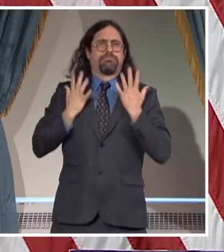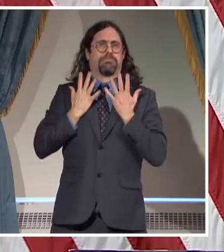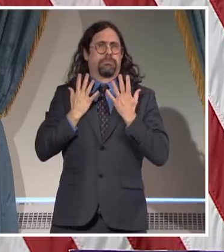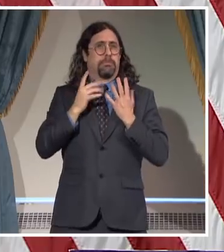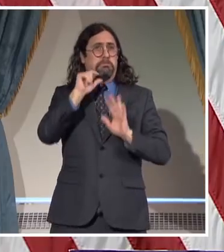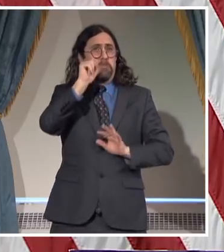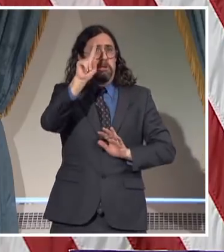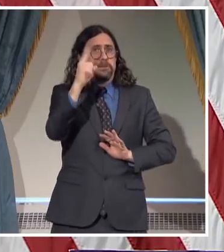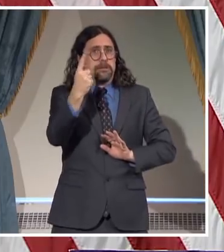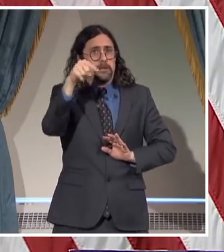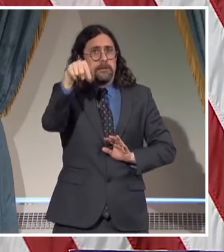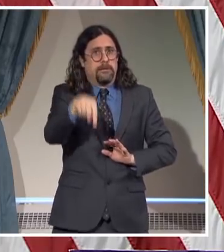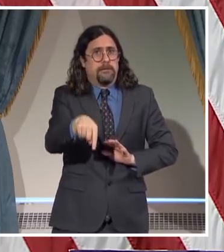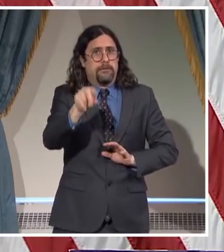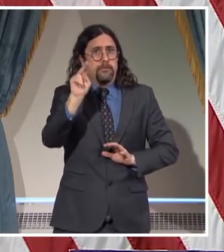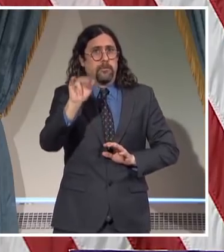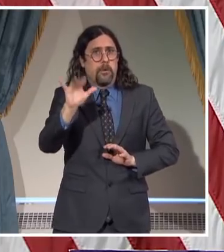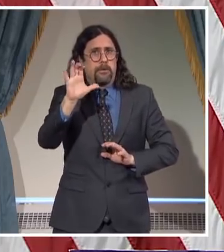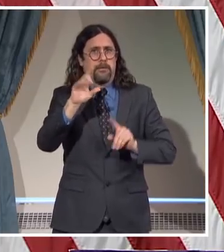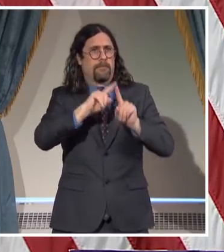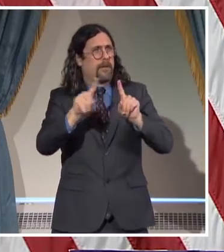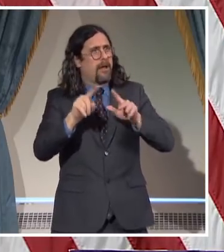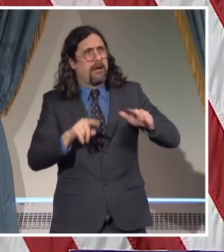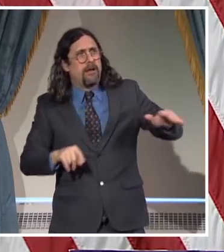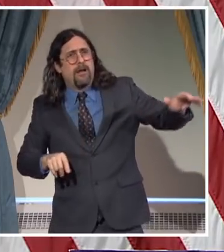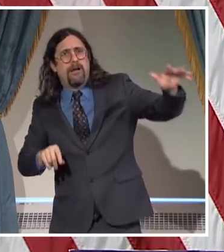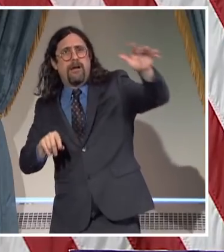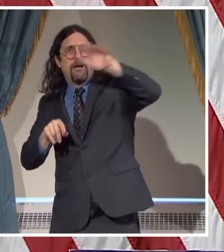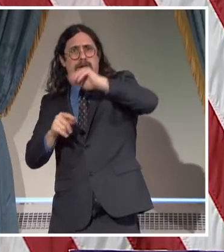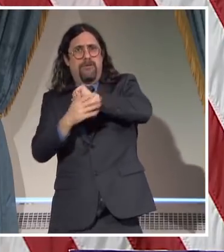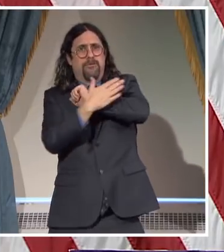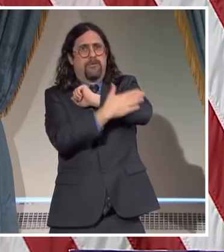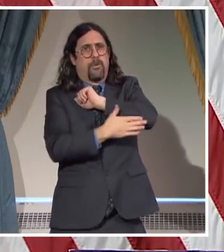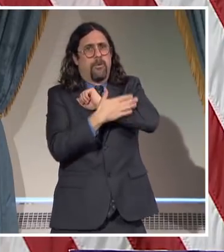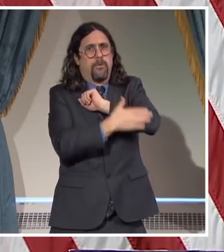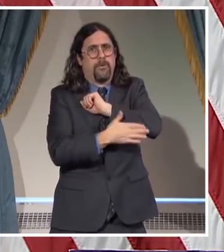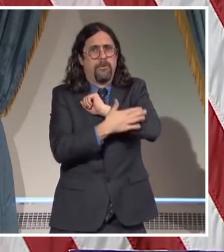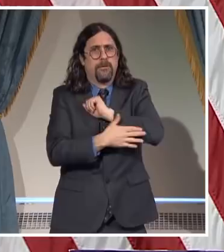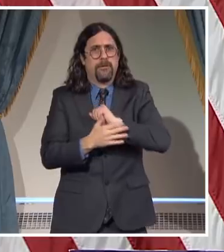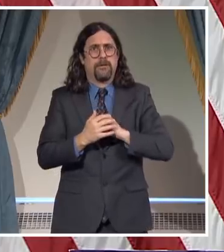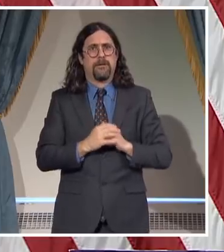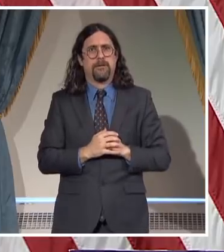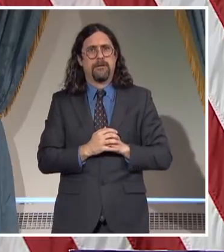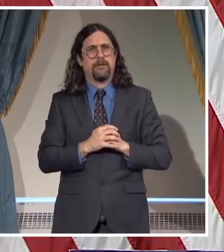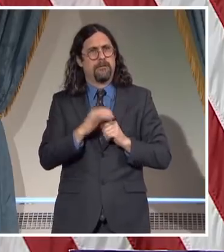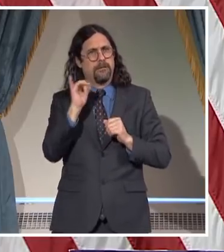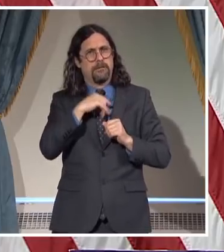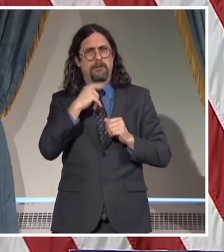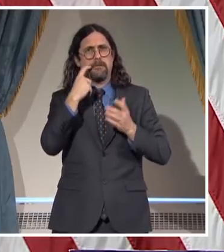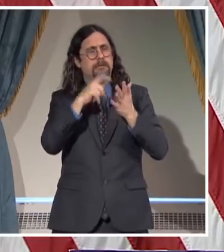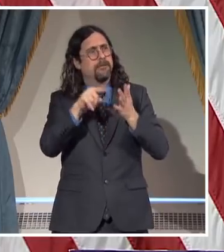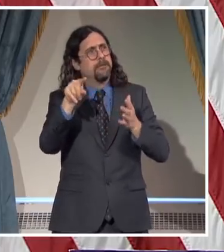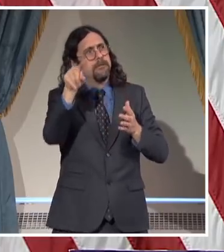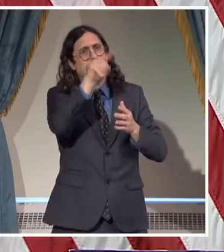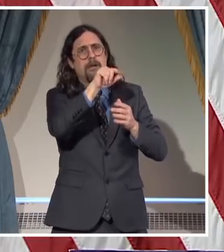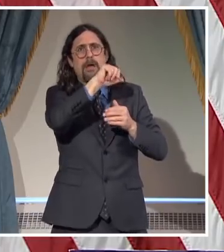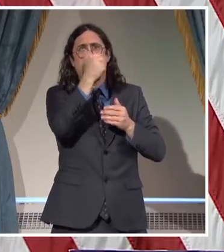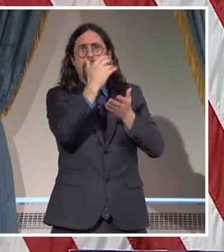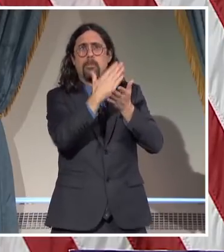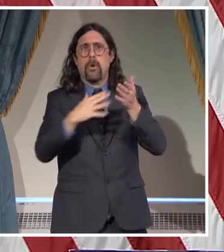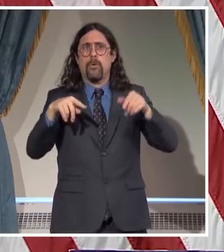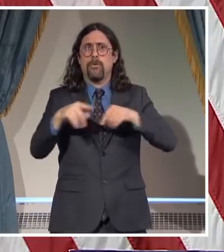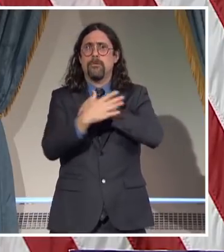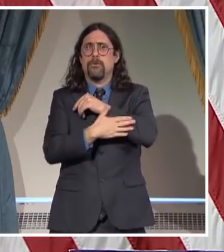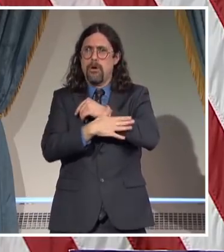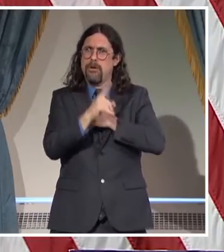really stepping up to help us out. I'll tell you those stories and those facts, and I'll tell you the facts when they're difficult to hear,